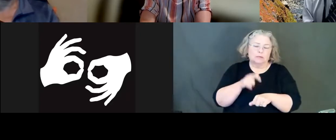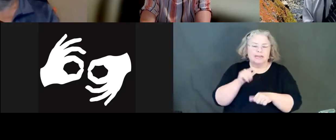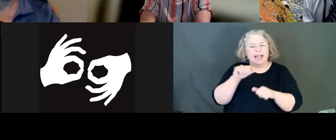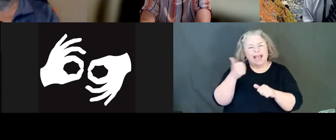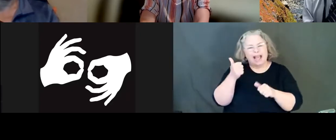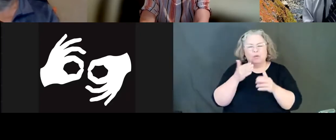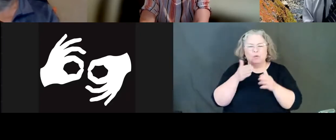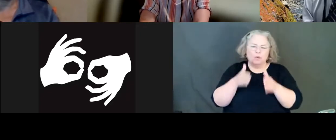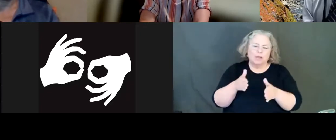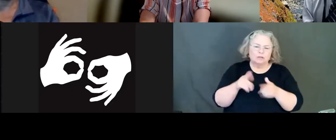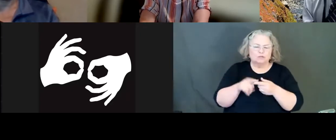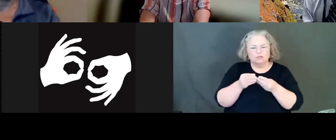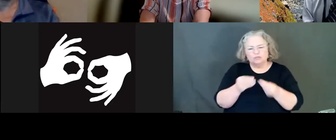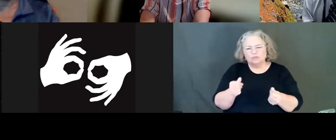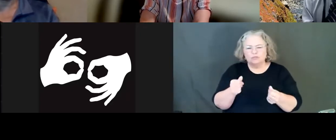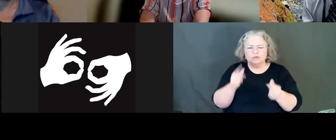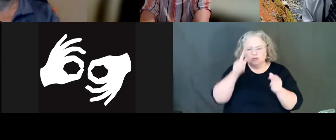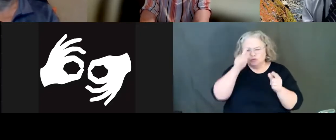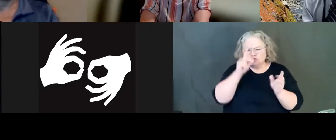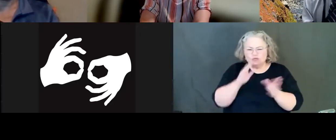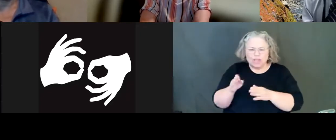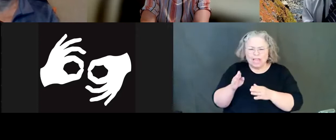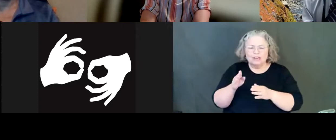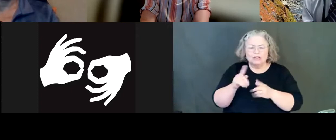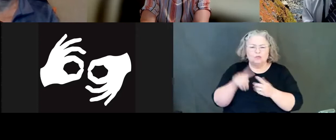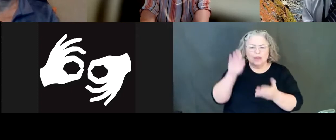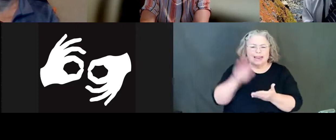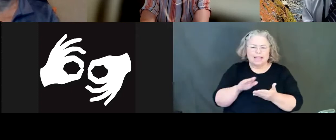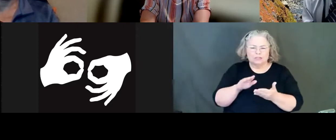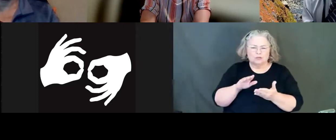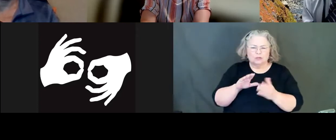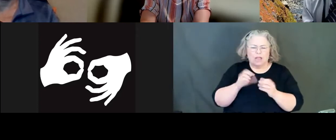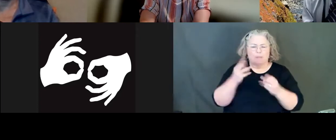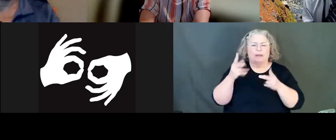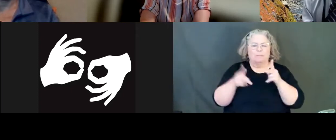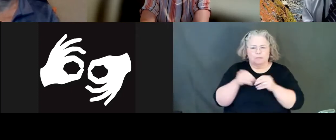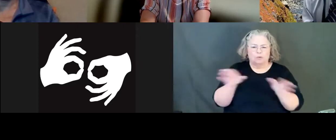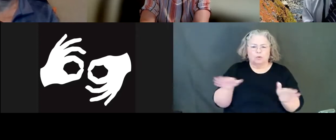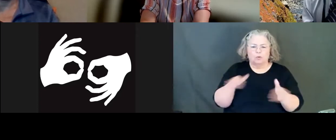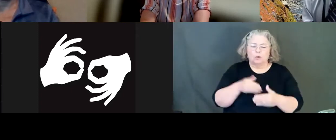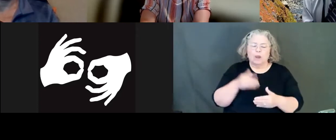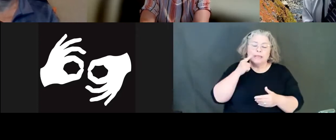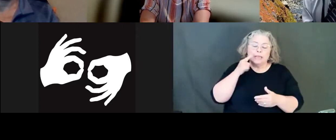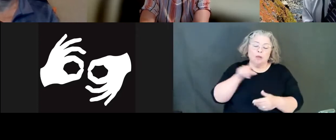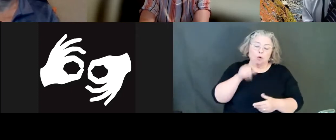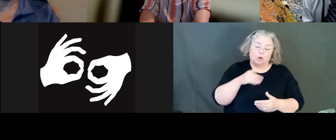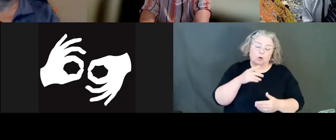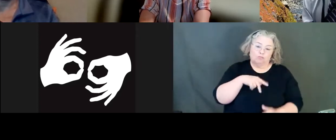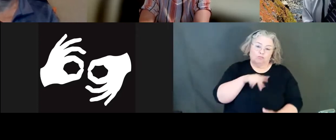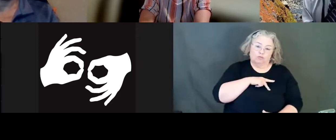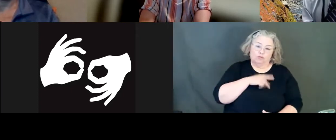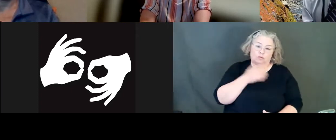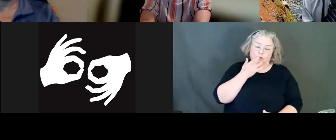mitigating strategies. I think that question is a personal preference. If you feel like you